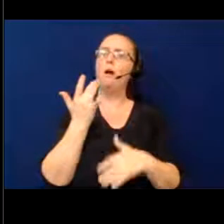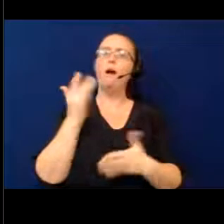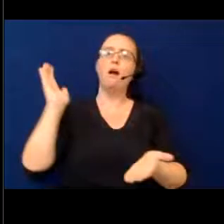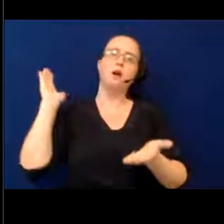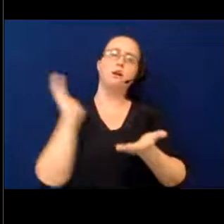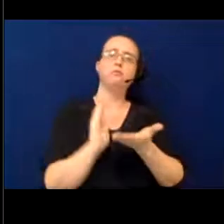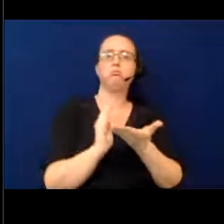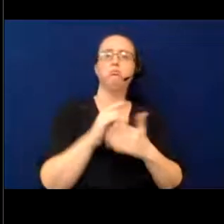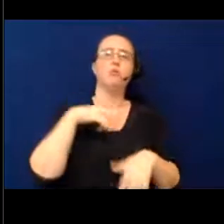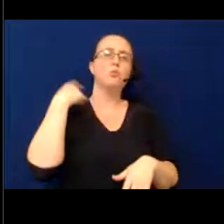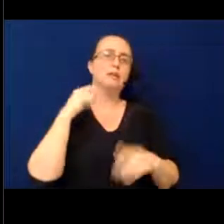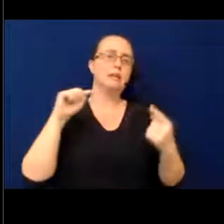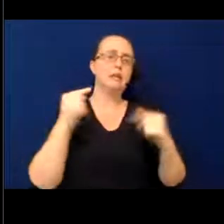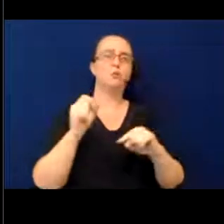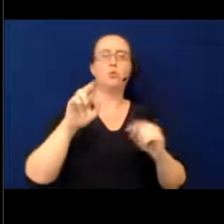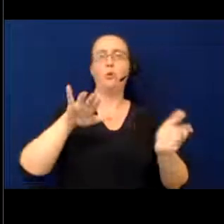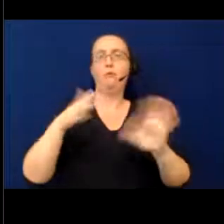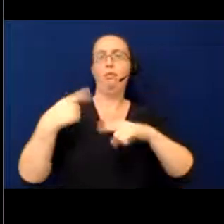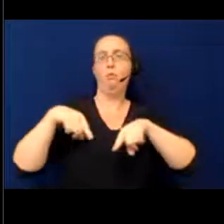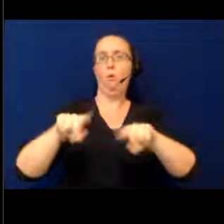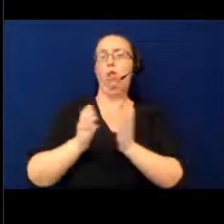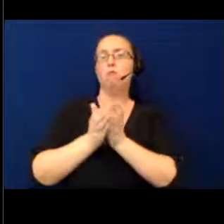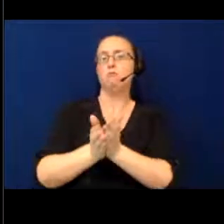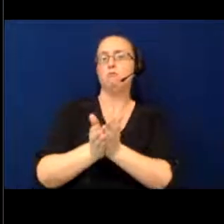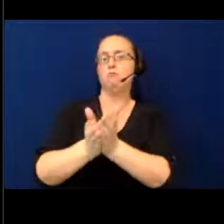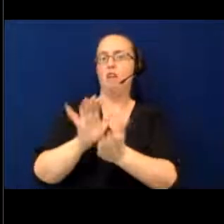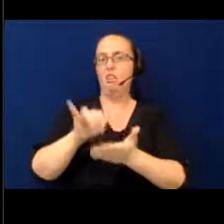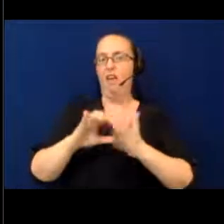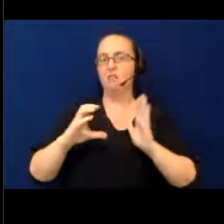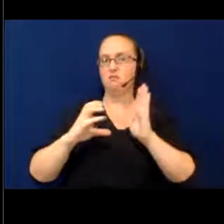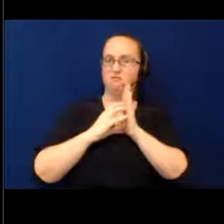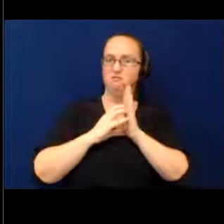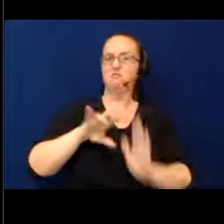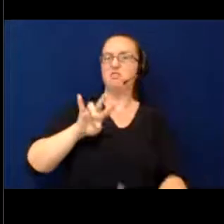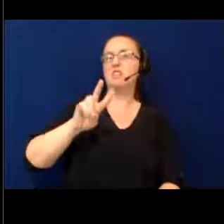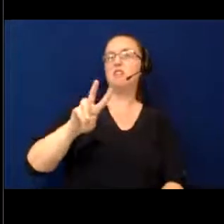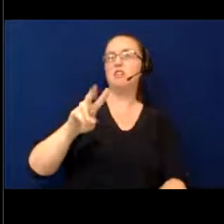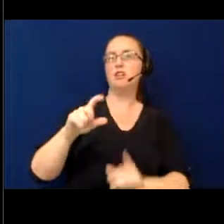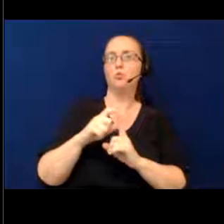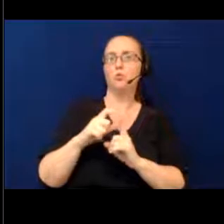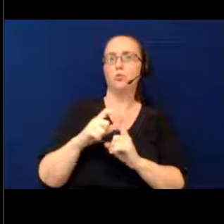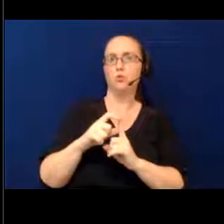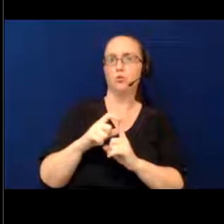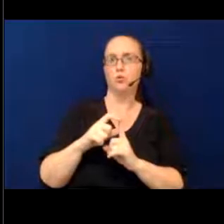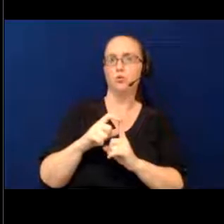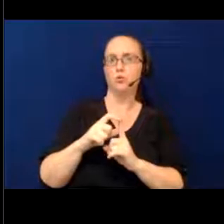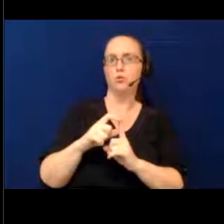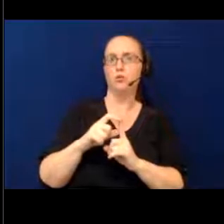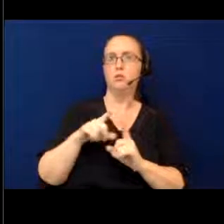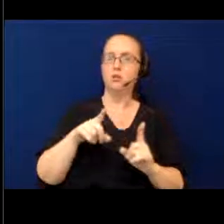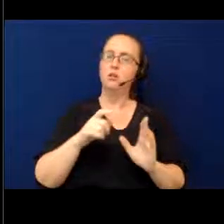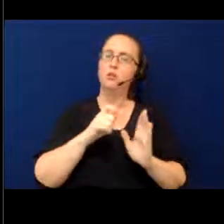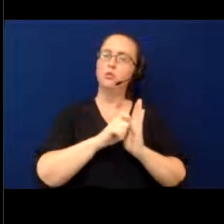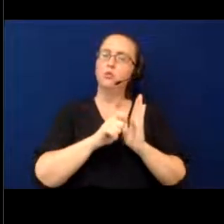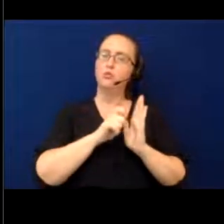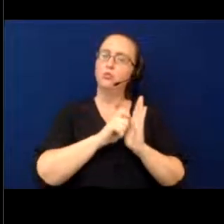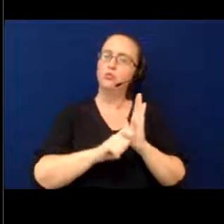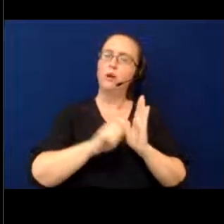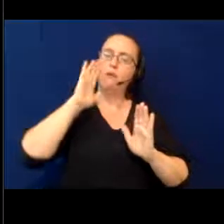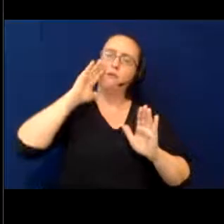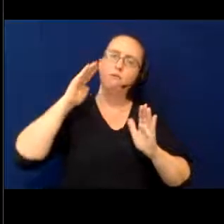injury or death while boating. 72 words. When we rewrite this, focusing on the reader and using